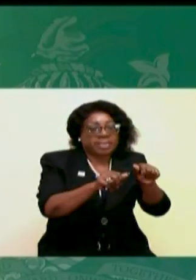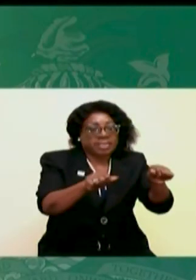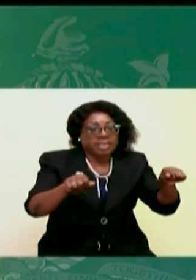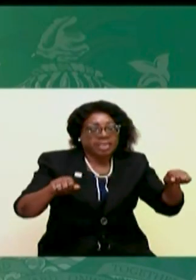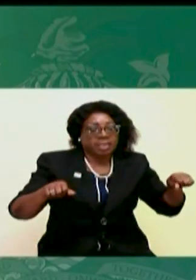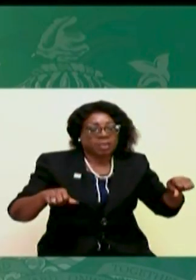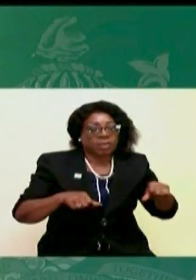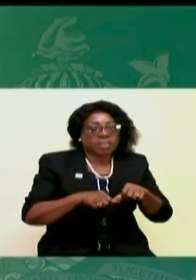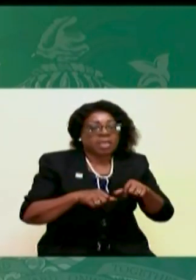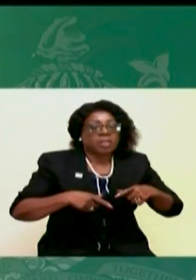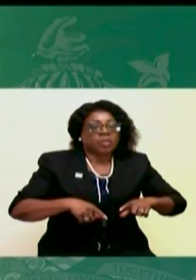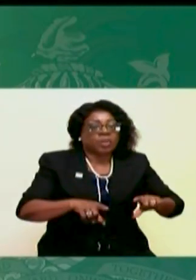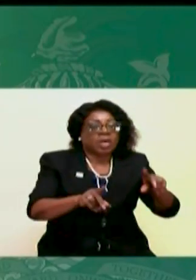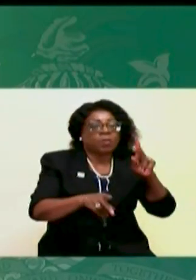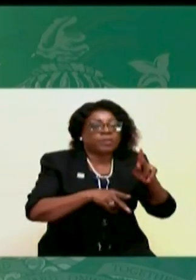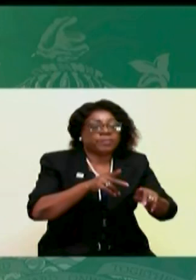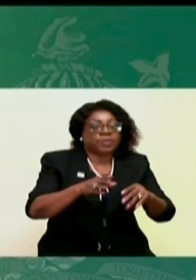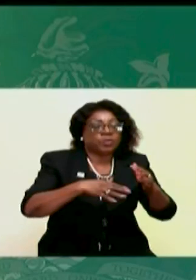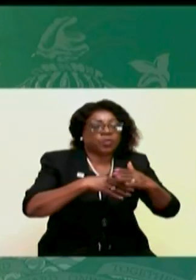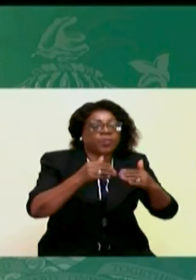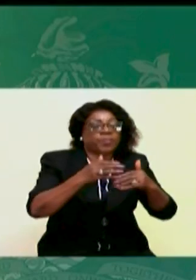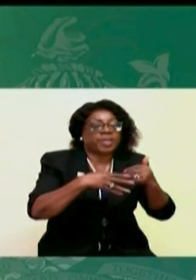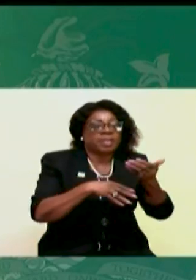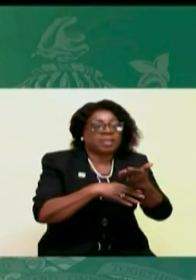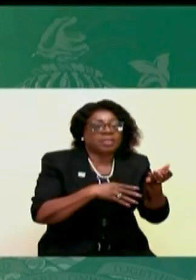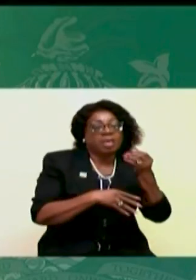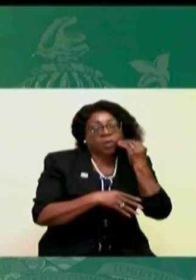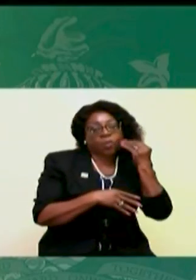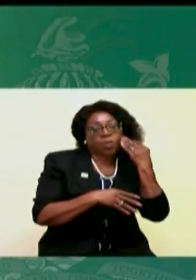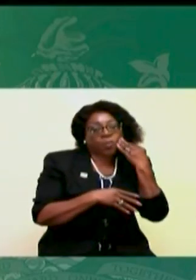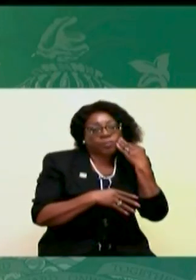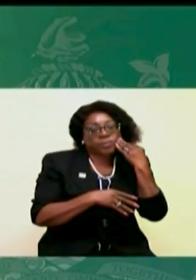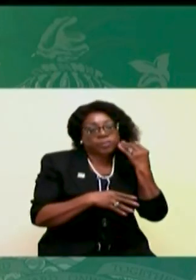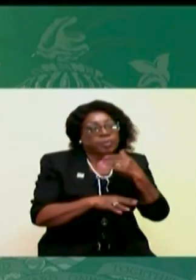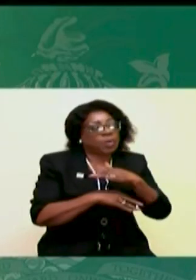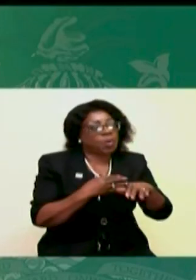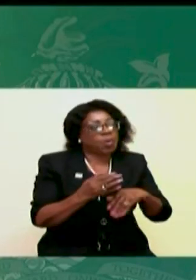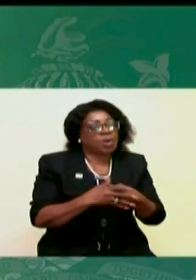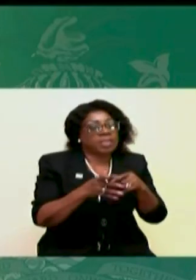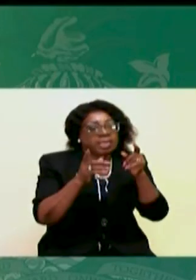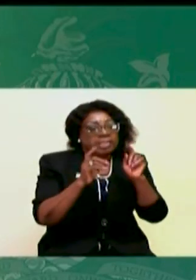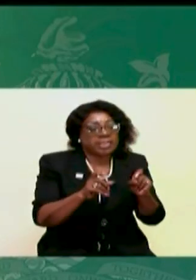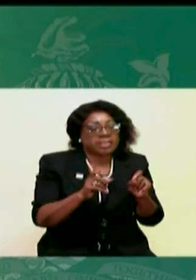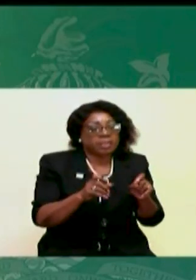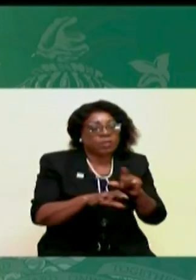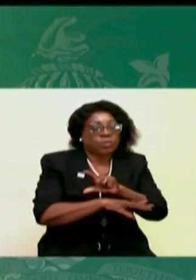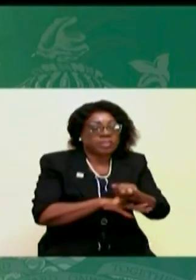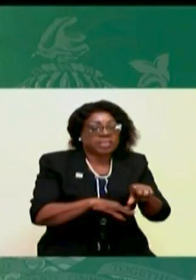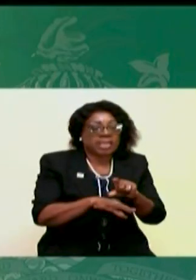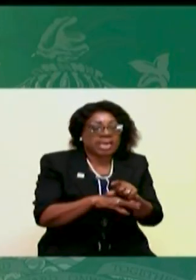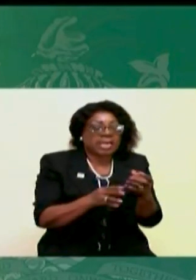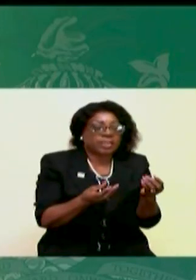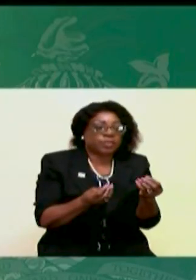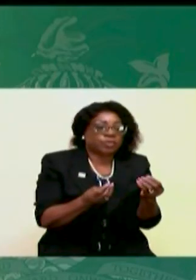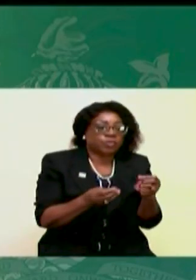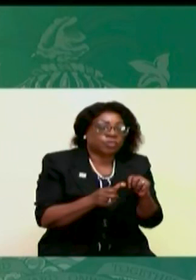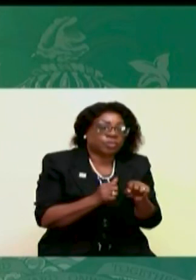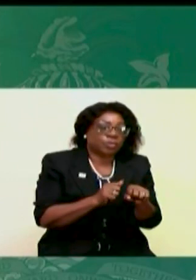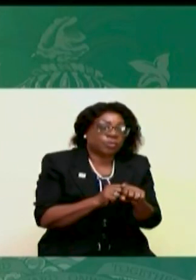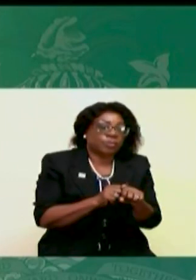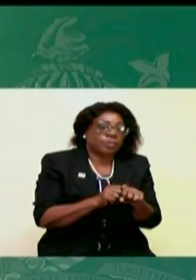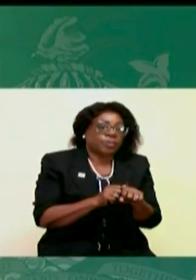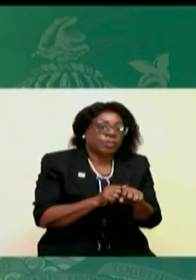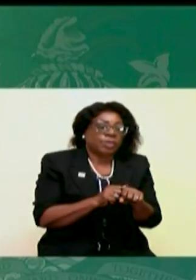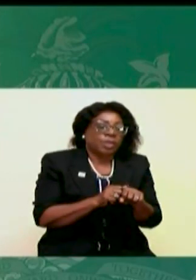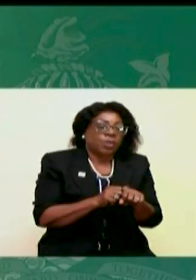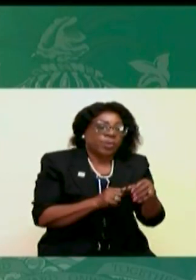the residents to build their homes when all they needed was the land to do so. Madam Speaker, when